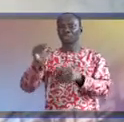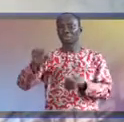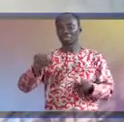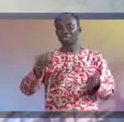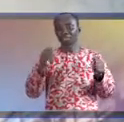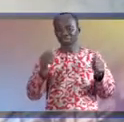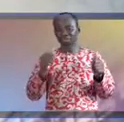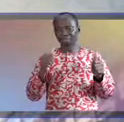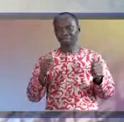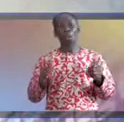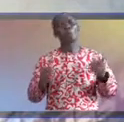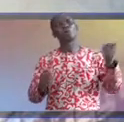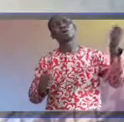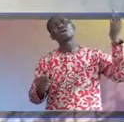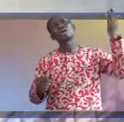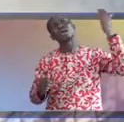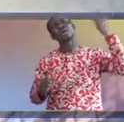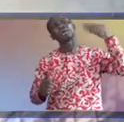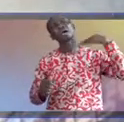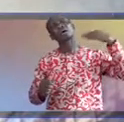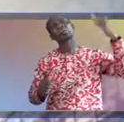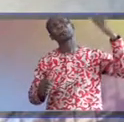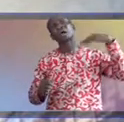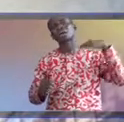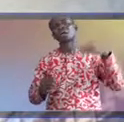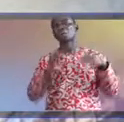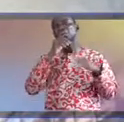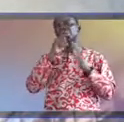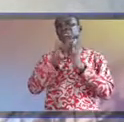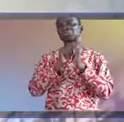coupon, I'm a nice honko. Ewo Joel nwoma